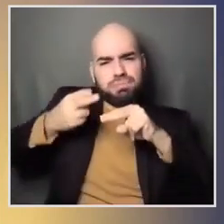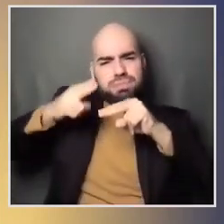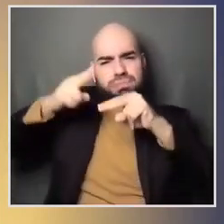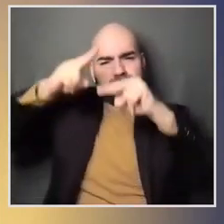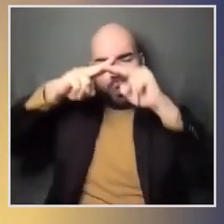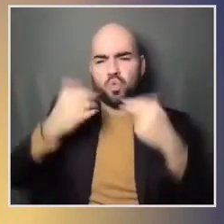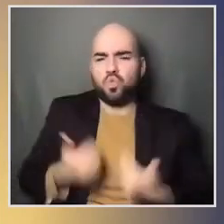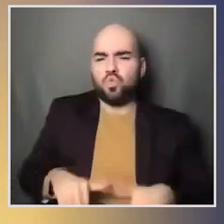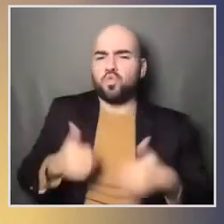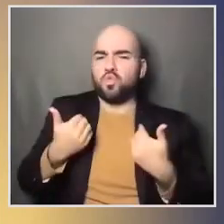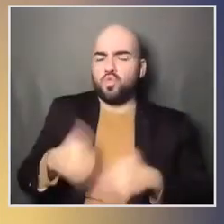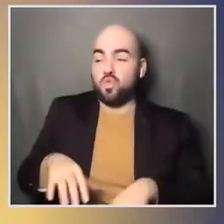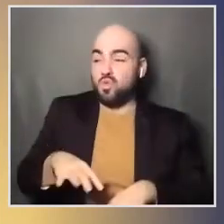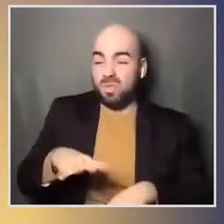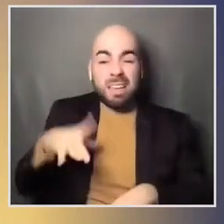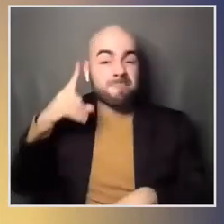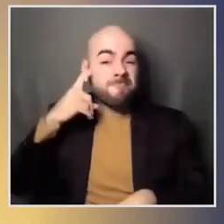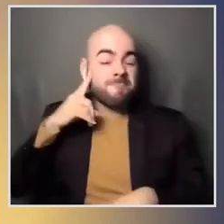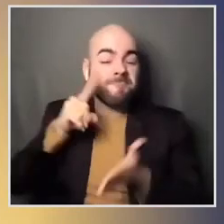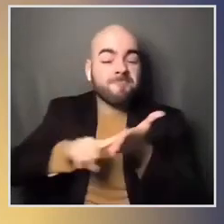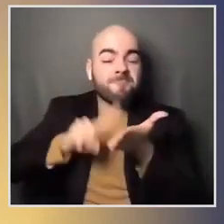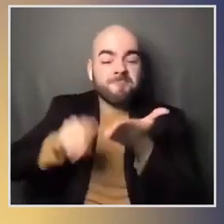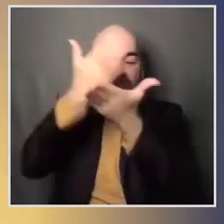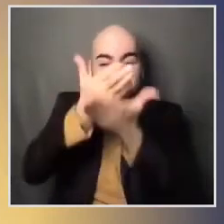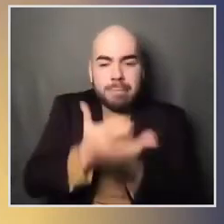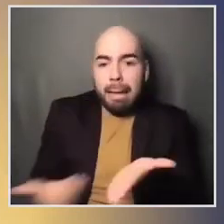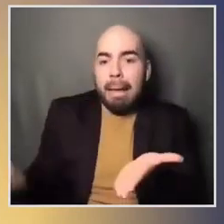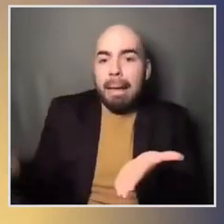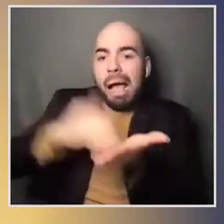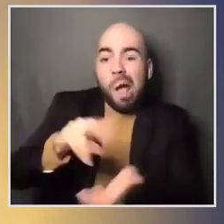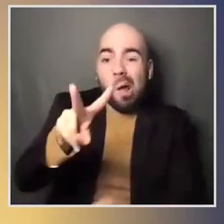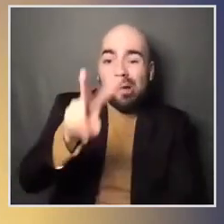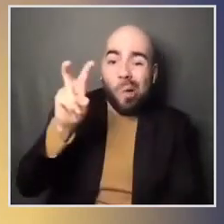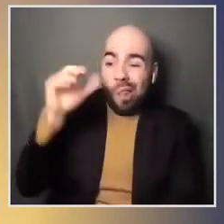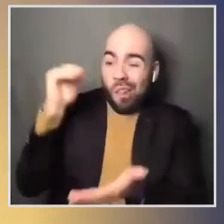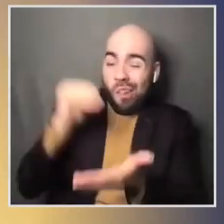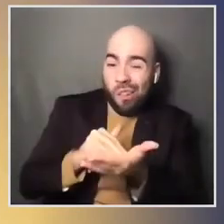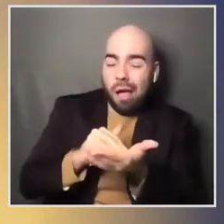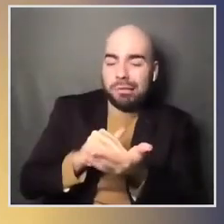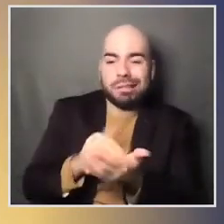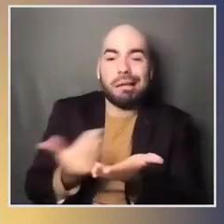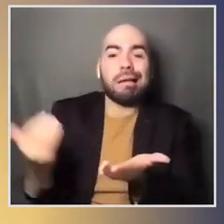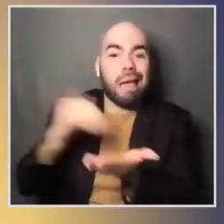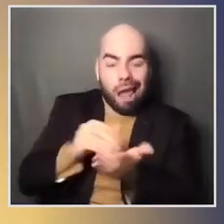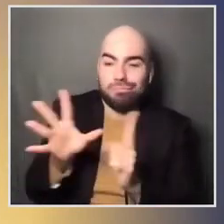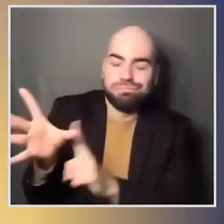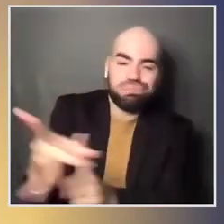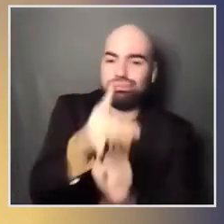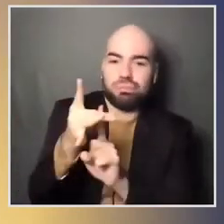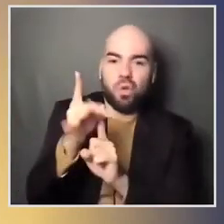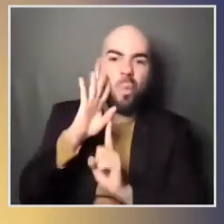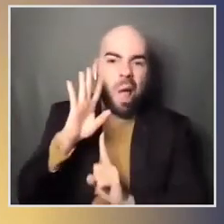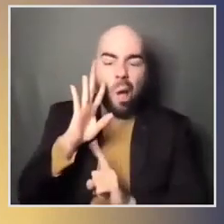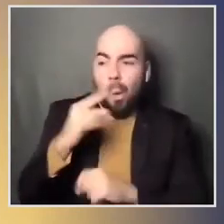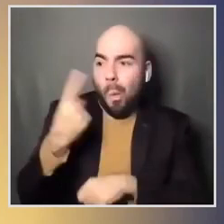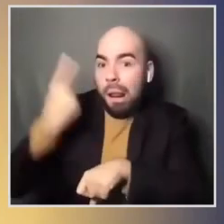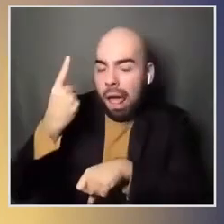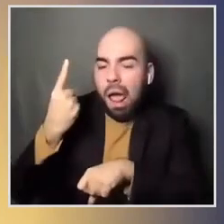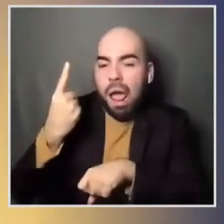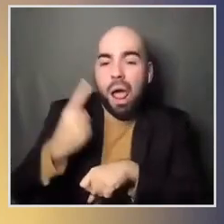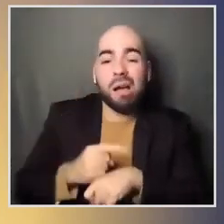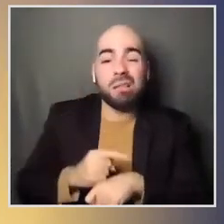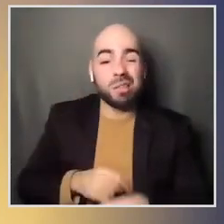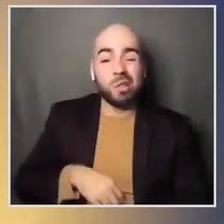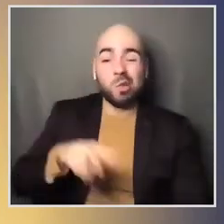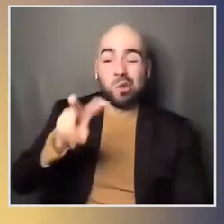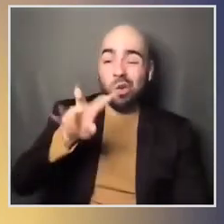could see as many as 200,000 cases in a single day. The death toll is approaching 240,000